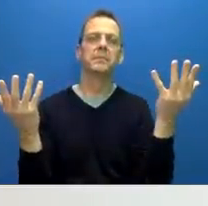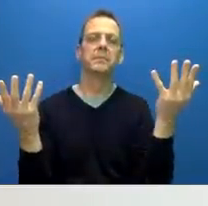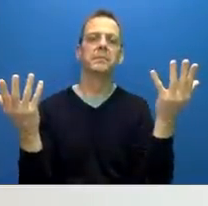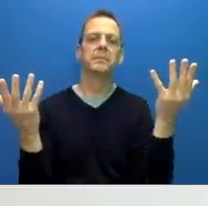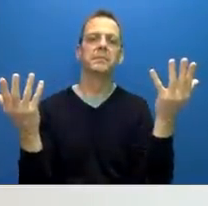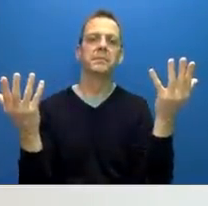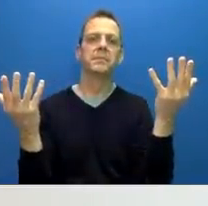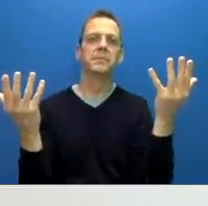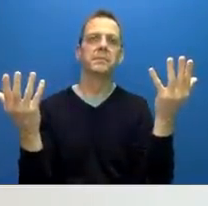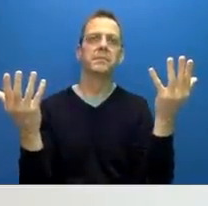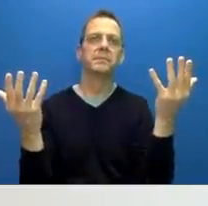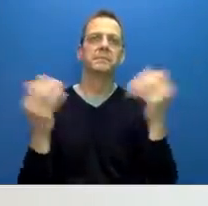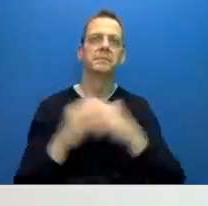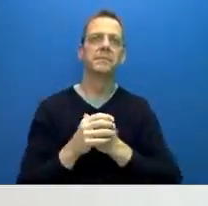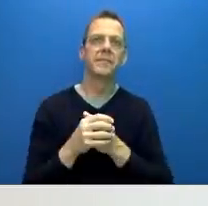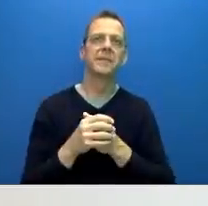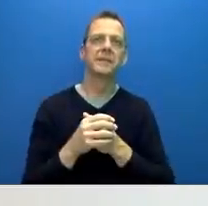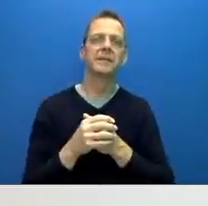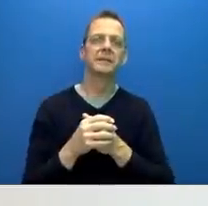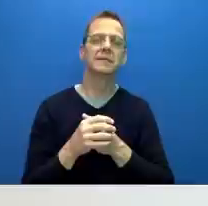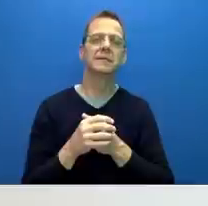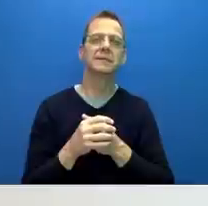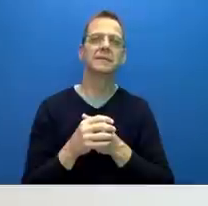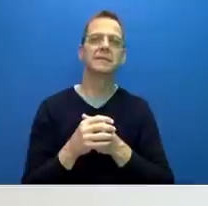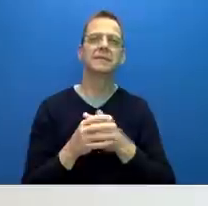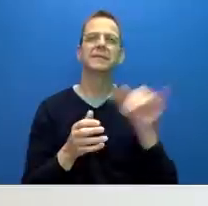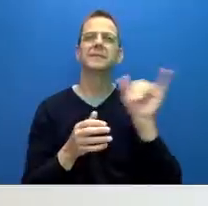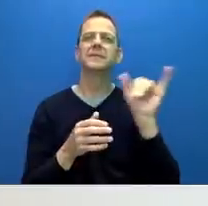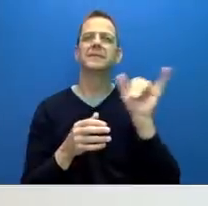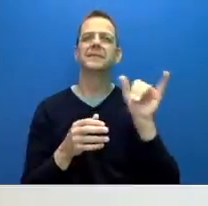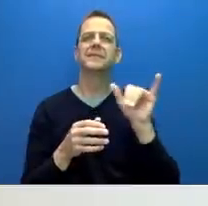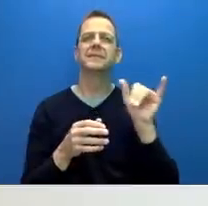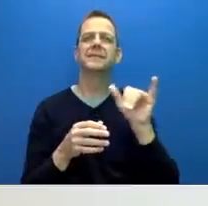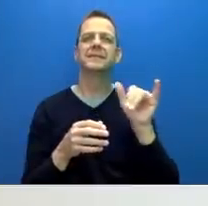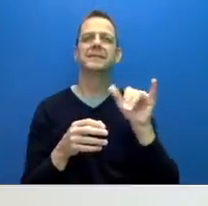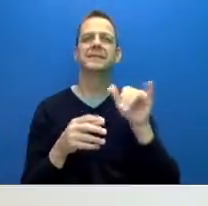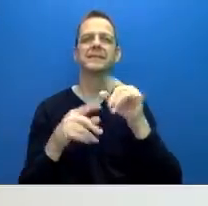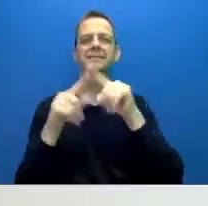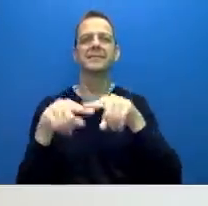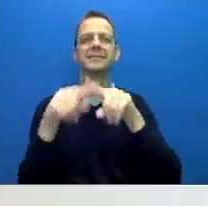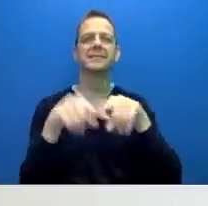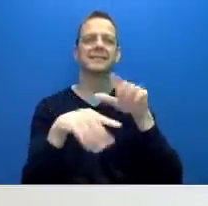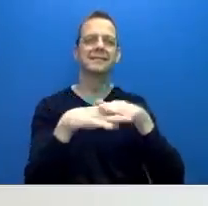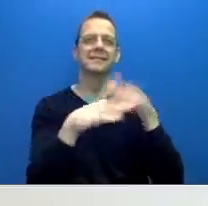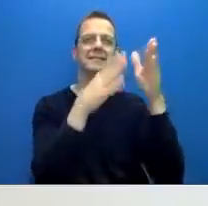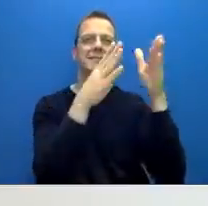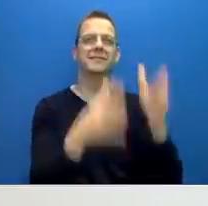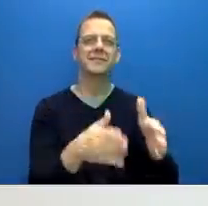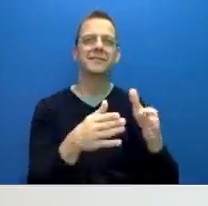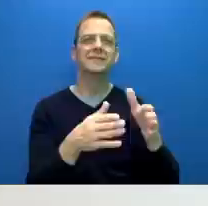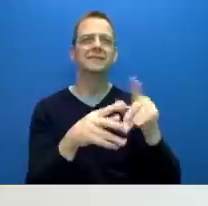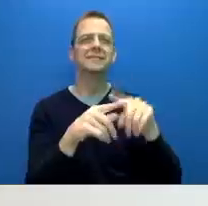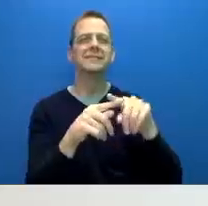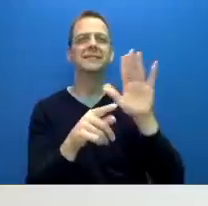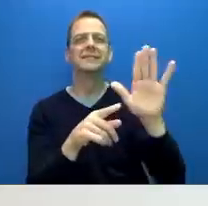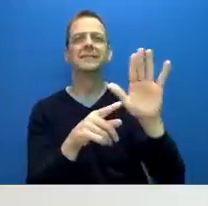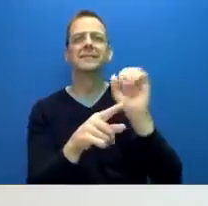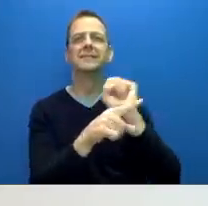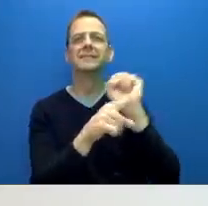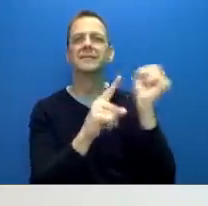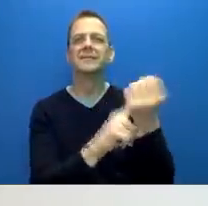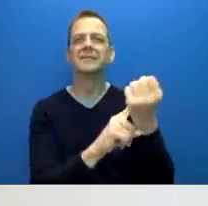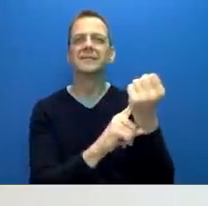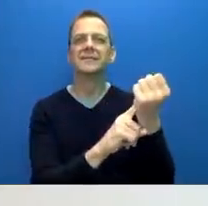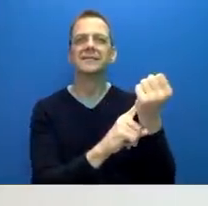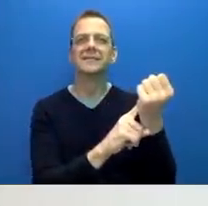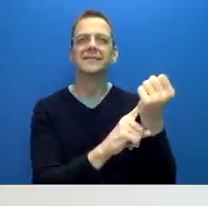these recommendations that it's not necessarily equitable because parents are having the burden of